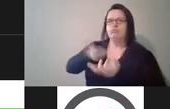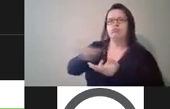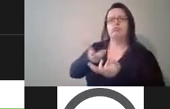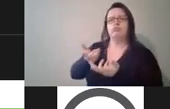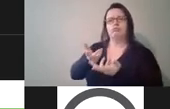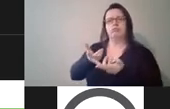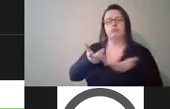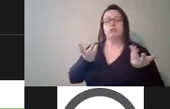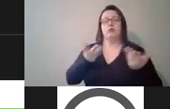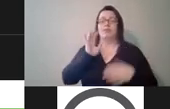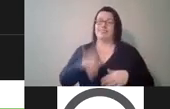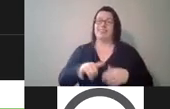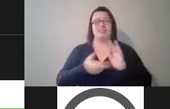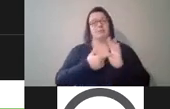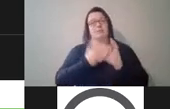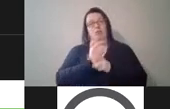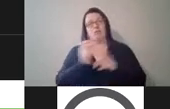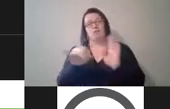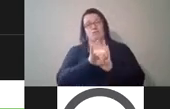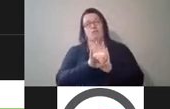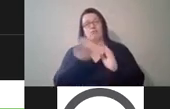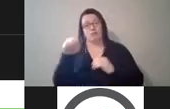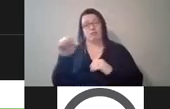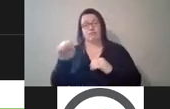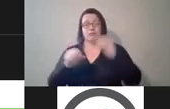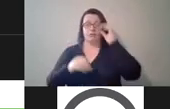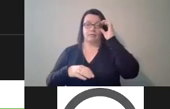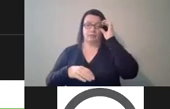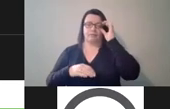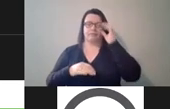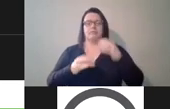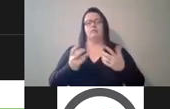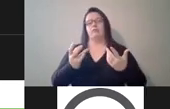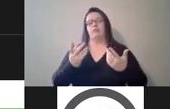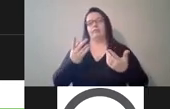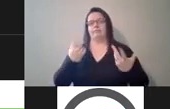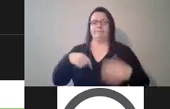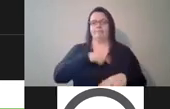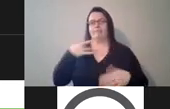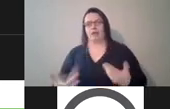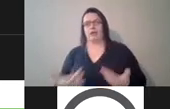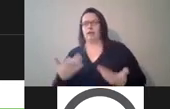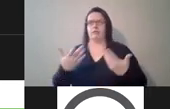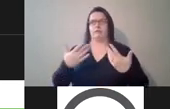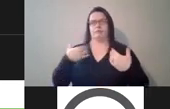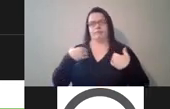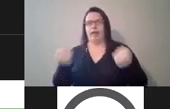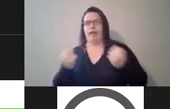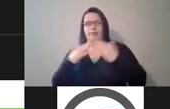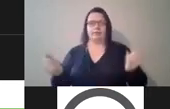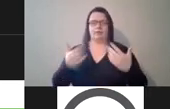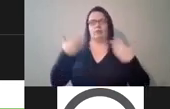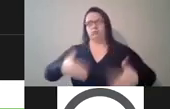And that can be difficult sometimes. In our very busy and overtaxed healthcare system, sometimes it's